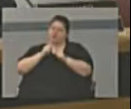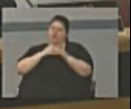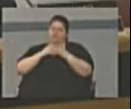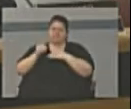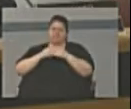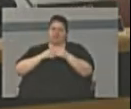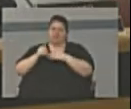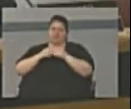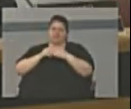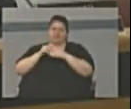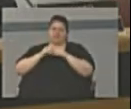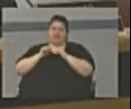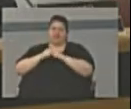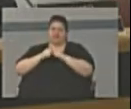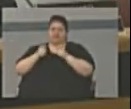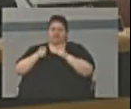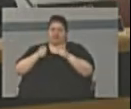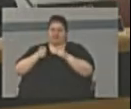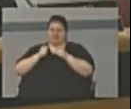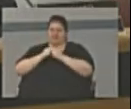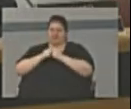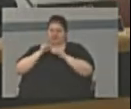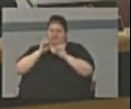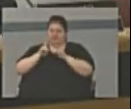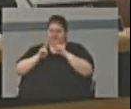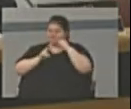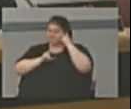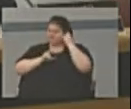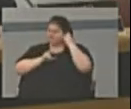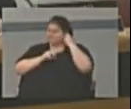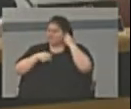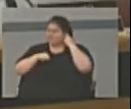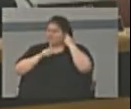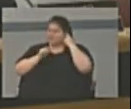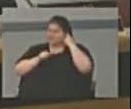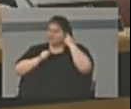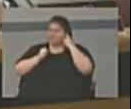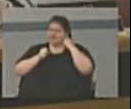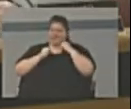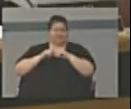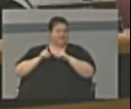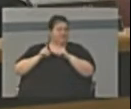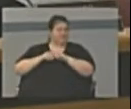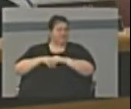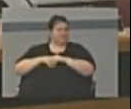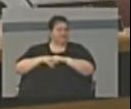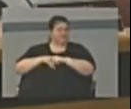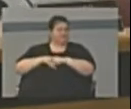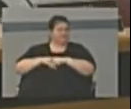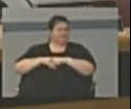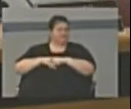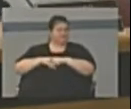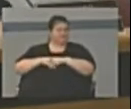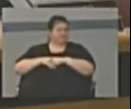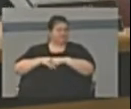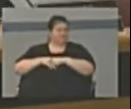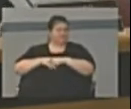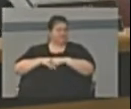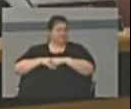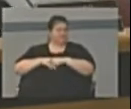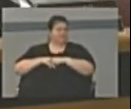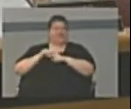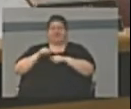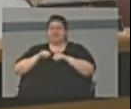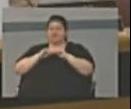and opinions. Working together, we can make a difference in our community. Mr. President, the administration looks forward to working with